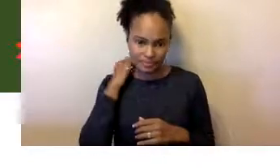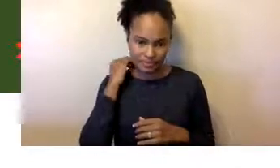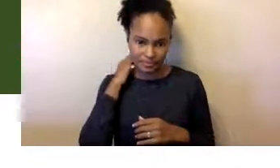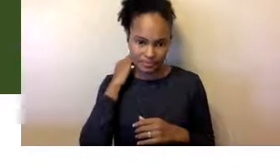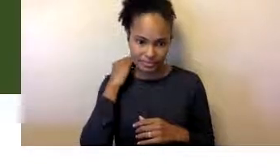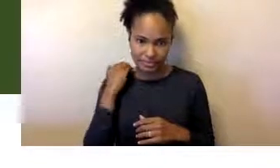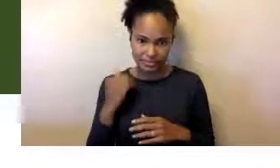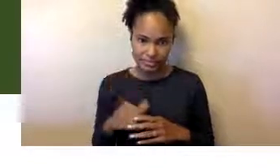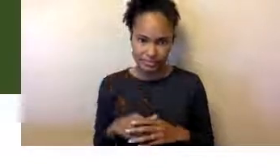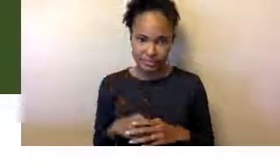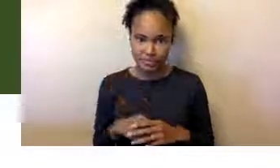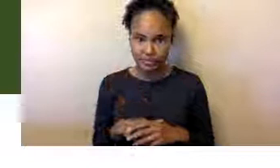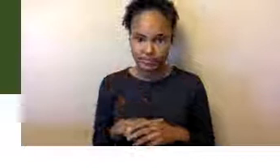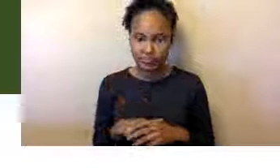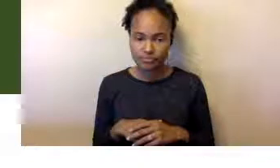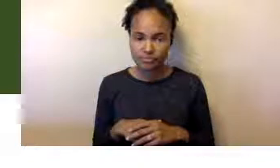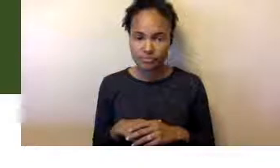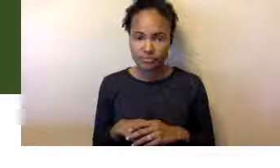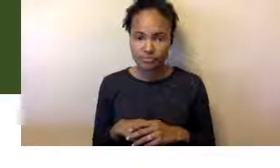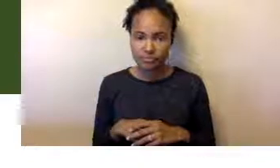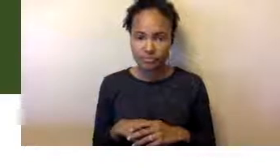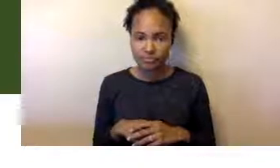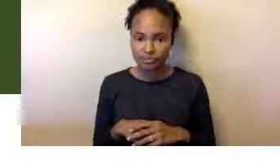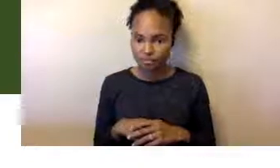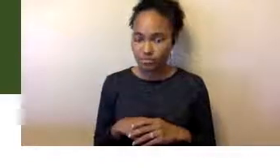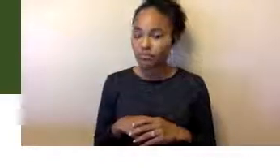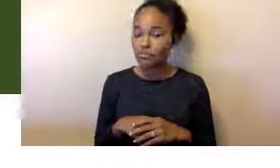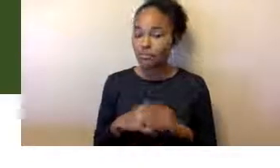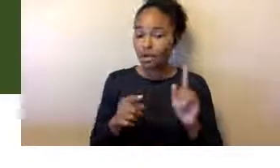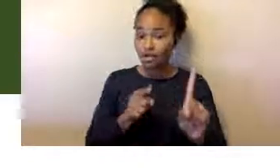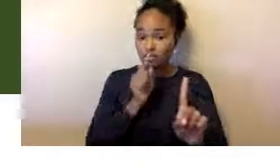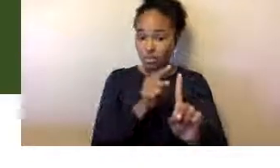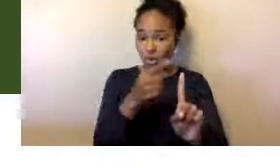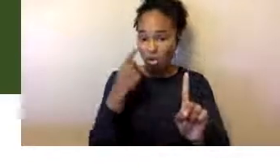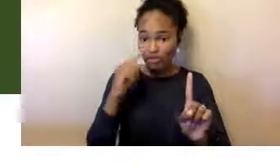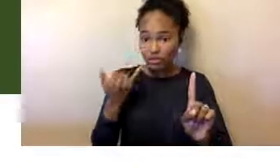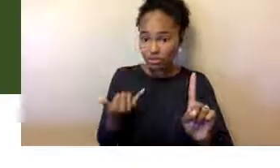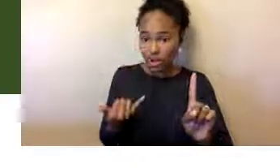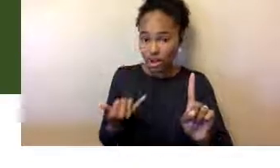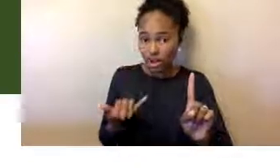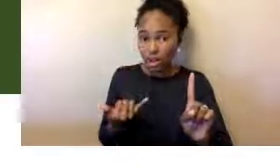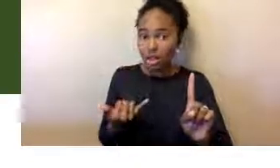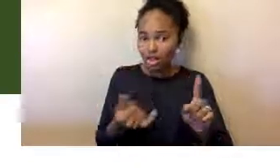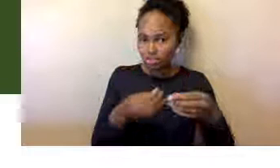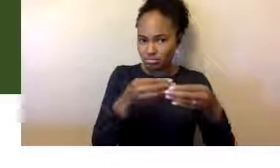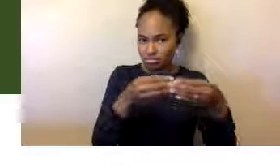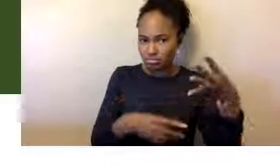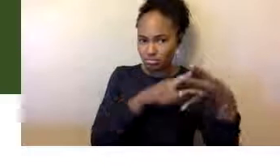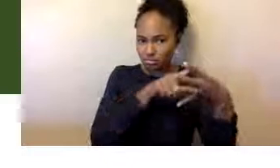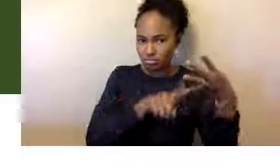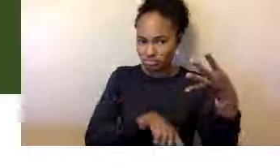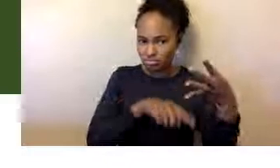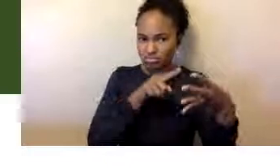And so the learning objectives for today will be issues with the current